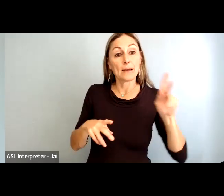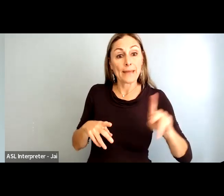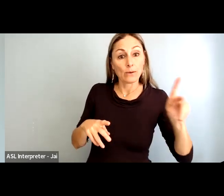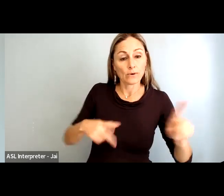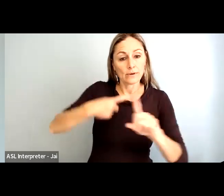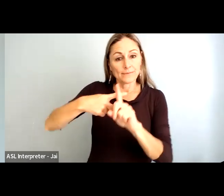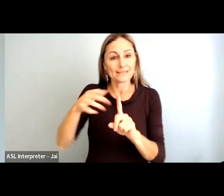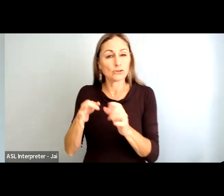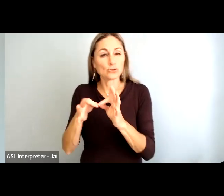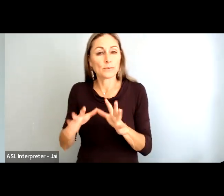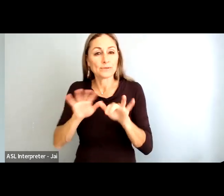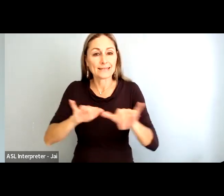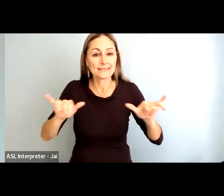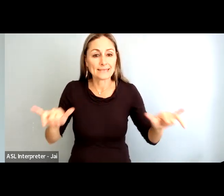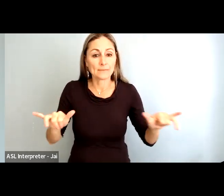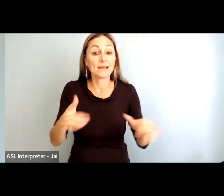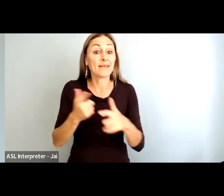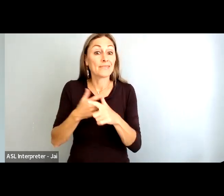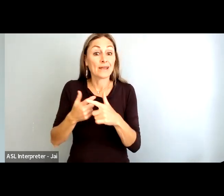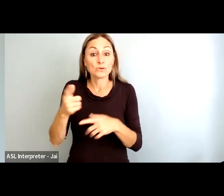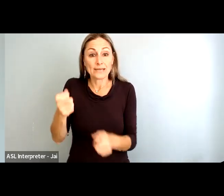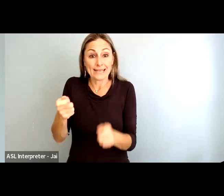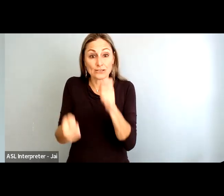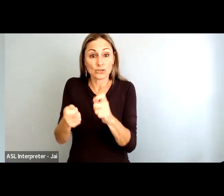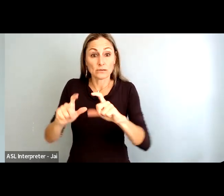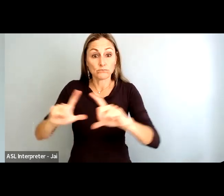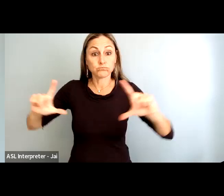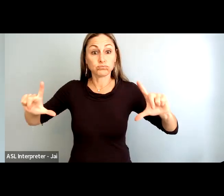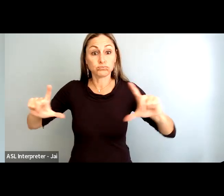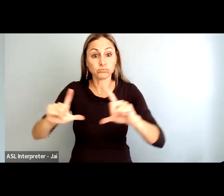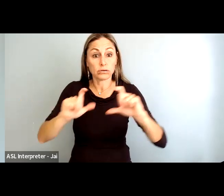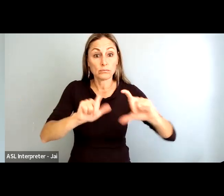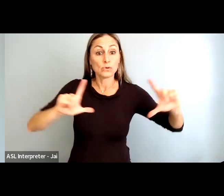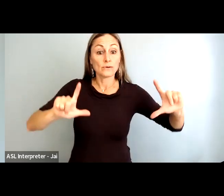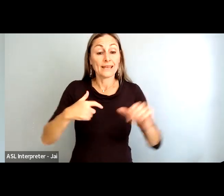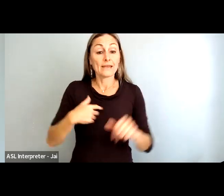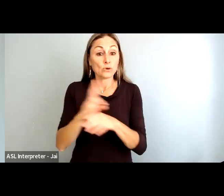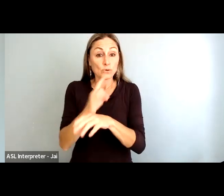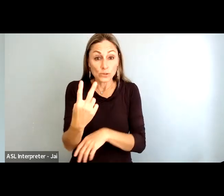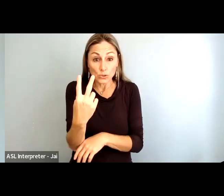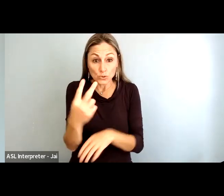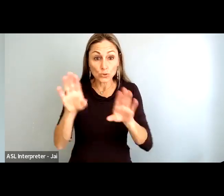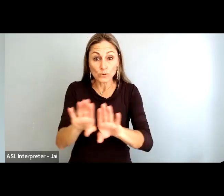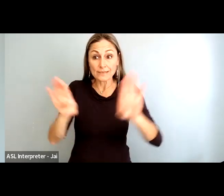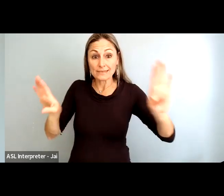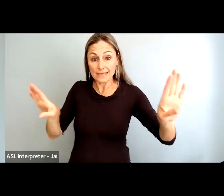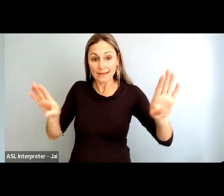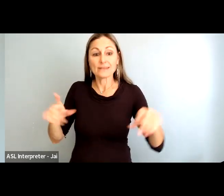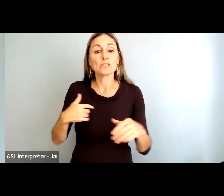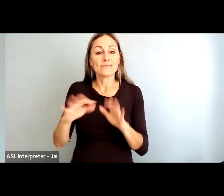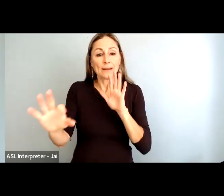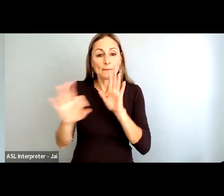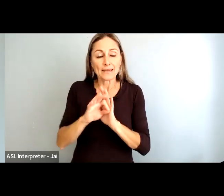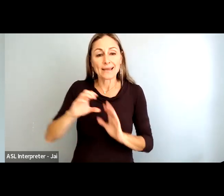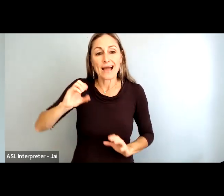interpreters at the same time and also adjust the size of each. If you are using dual screens, you may want to click optimize for dual screens